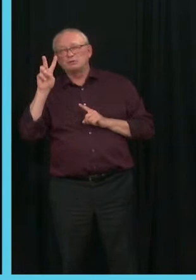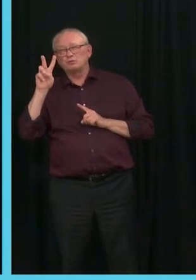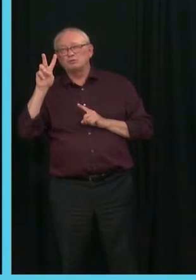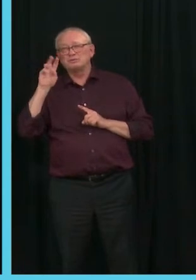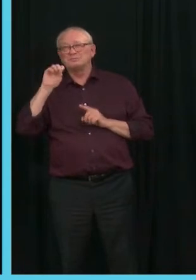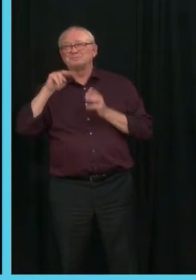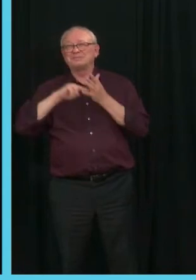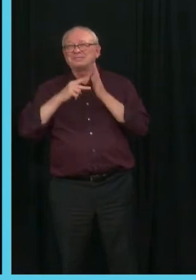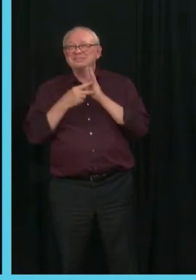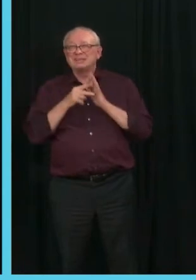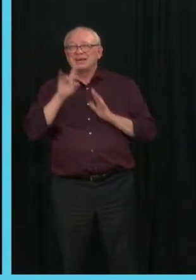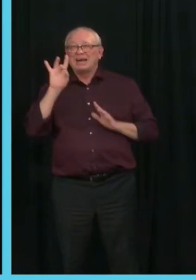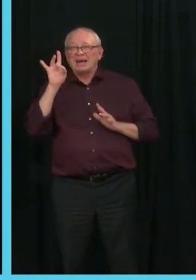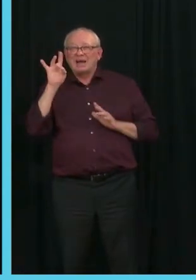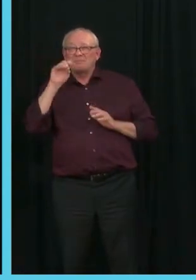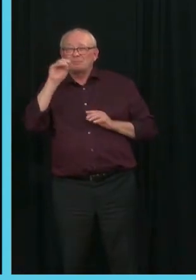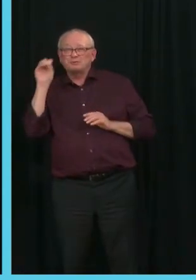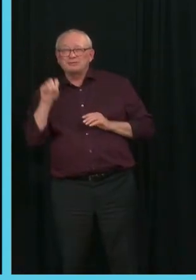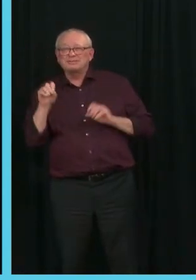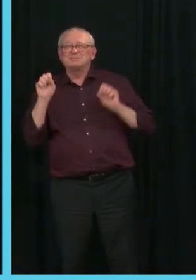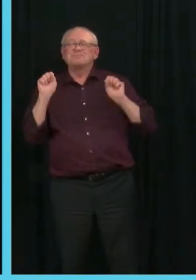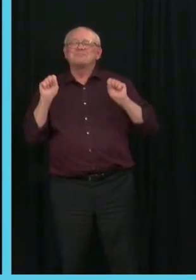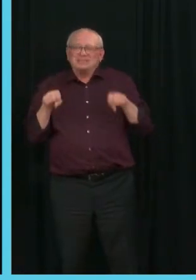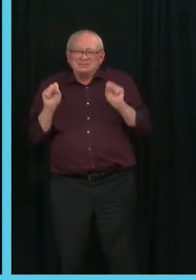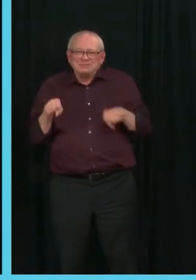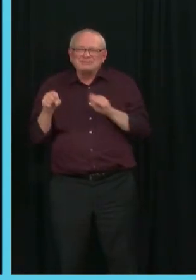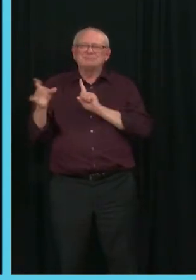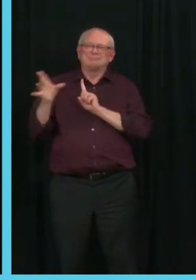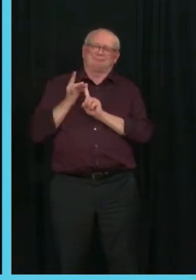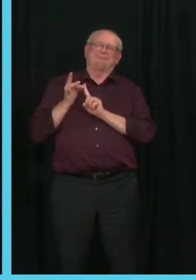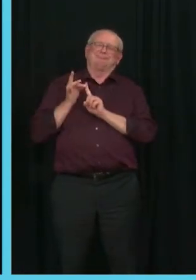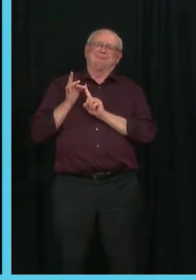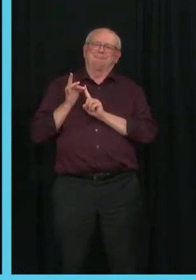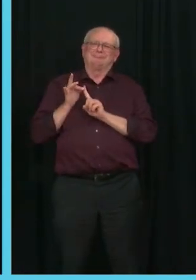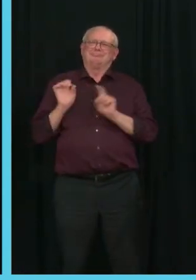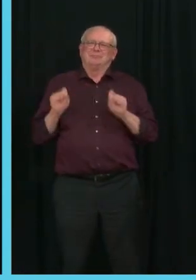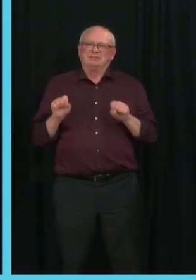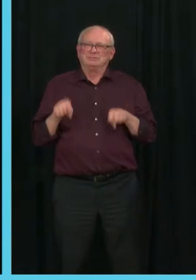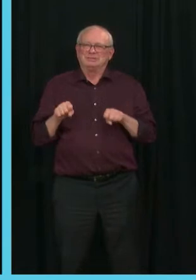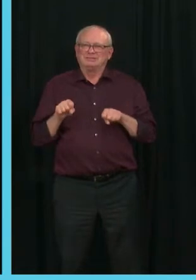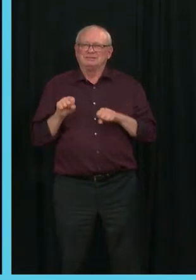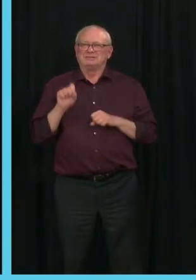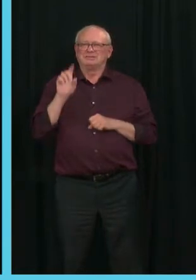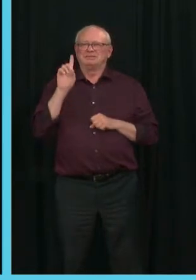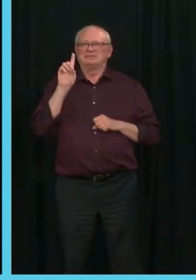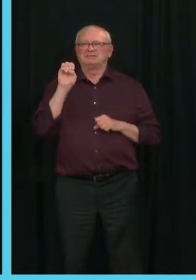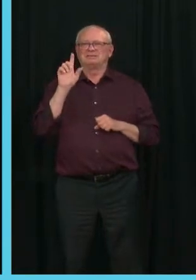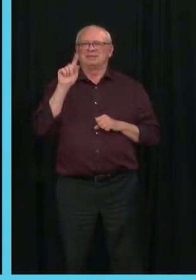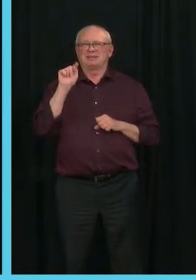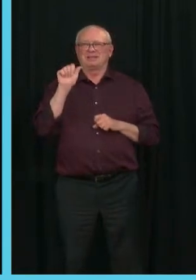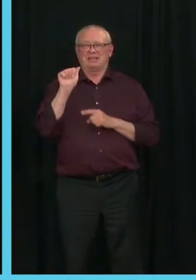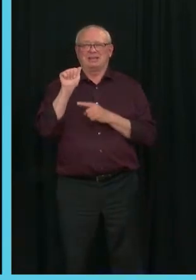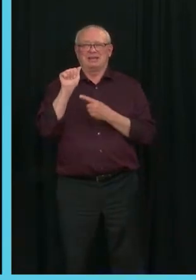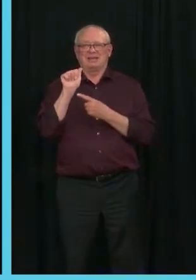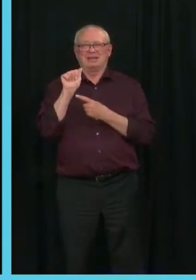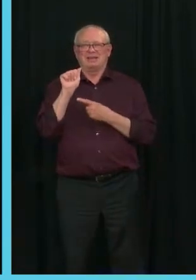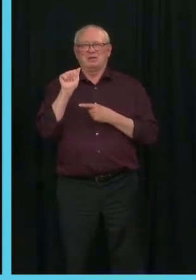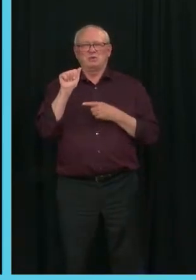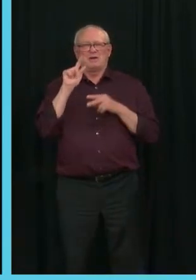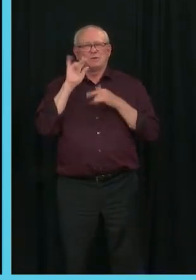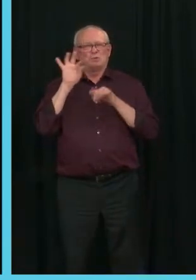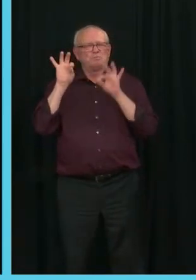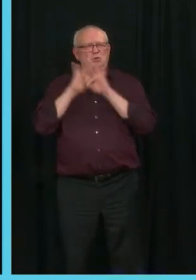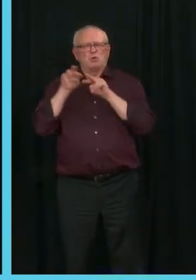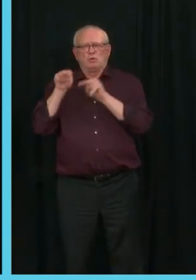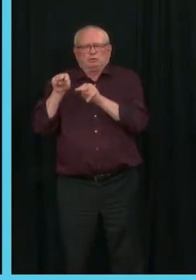portion of people who can go on to become infected. With the Delta variant in particular, we are watching very closely our